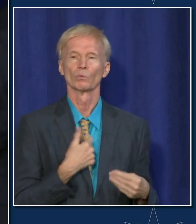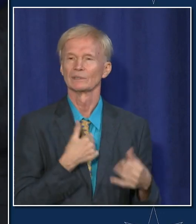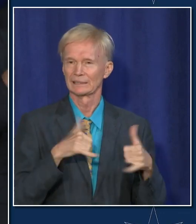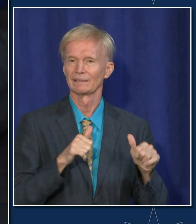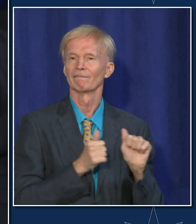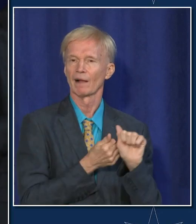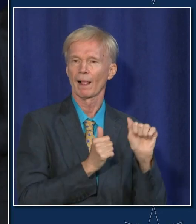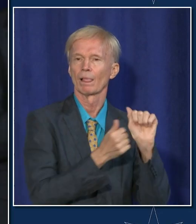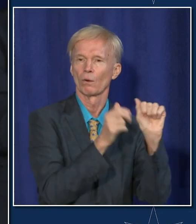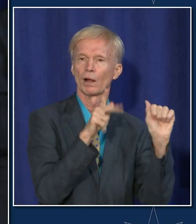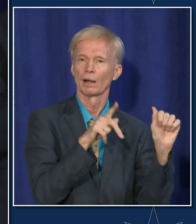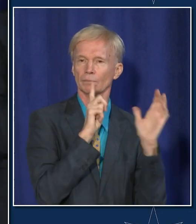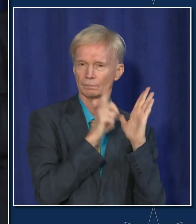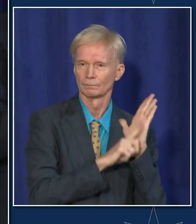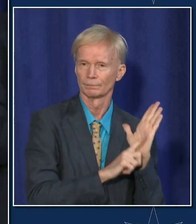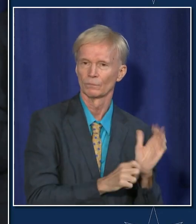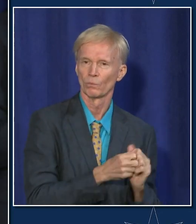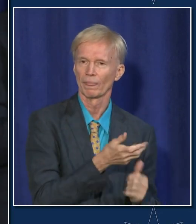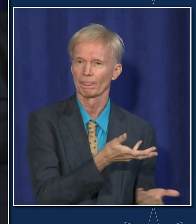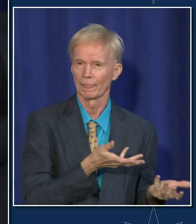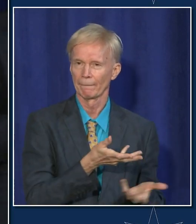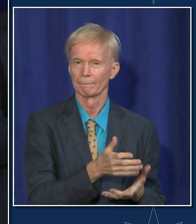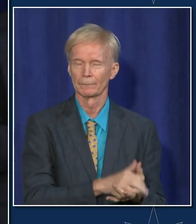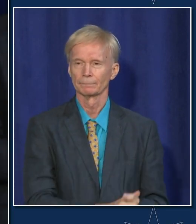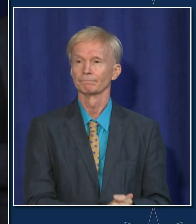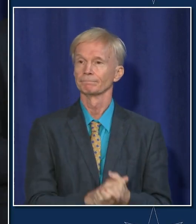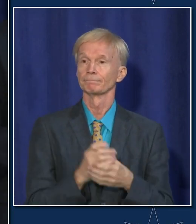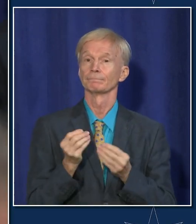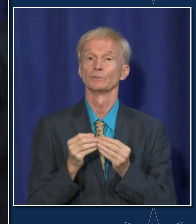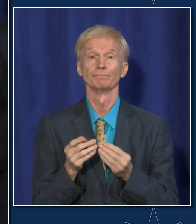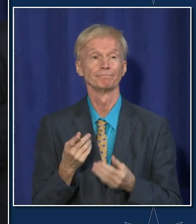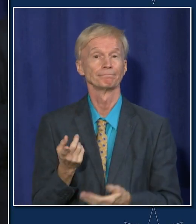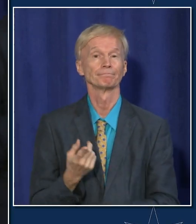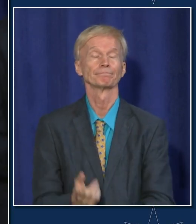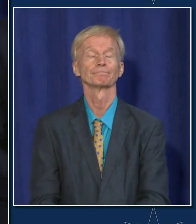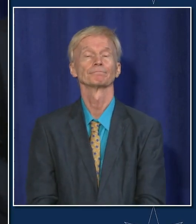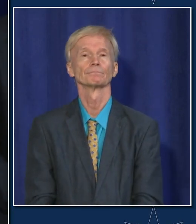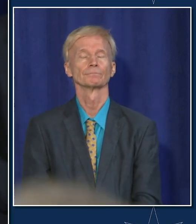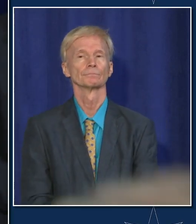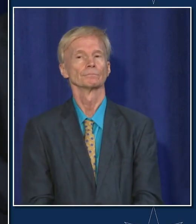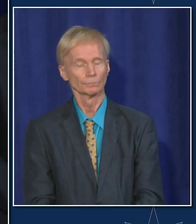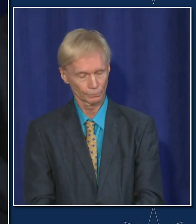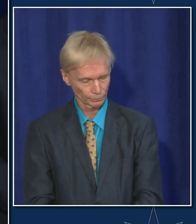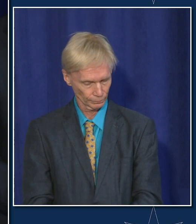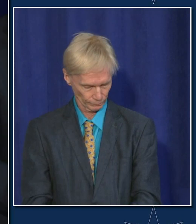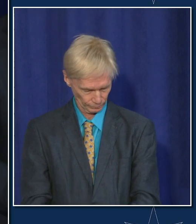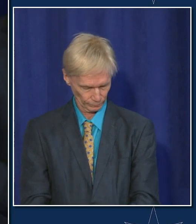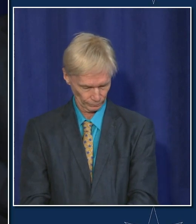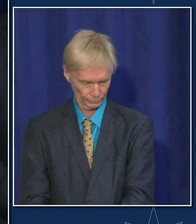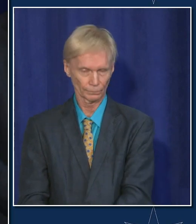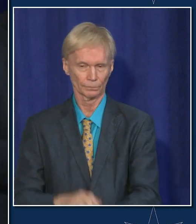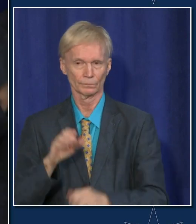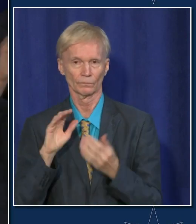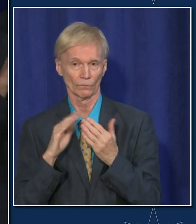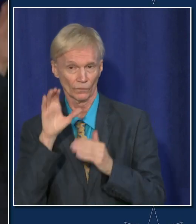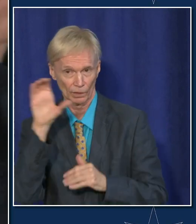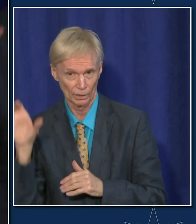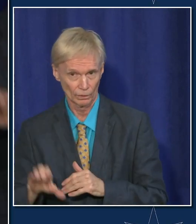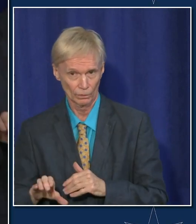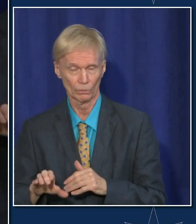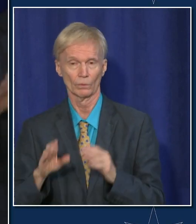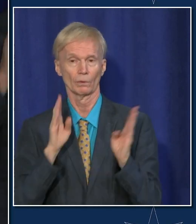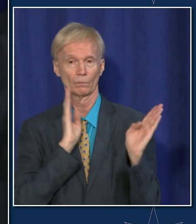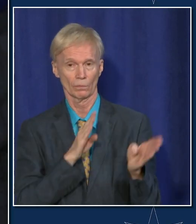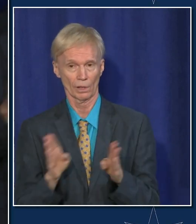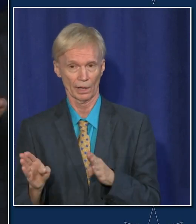and the follow-up on all of them. Yep. One more? Yeah. Just to follow up on the question, so the city is considering some kind